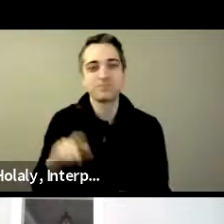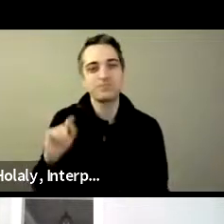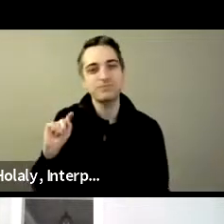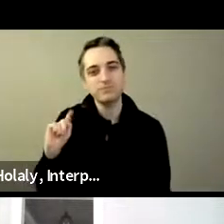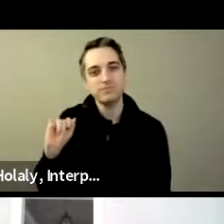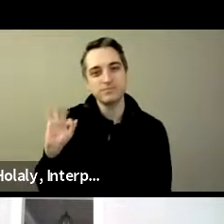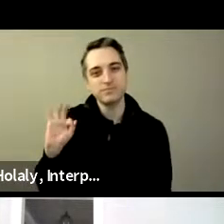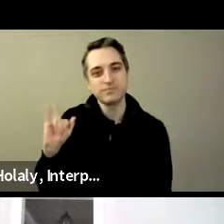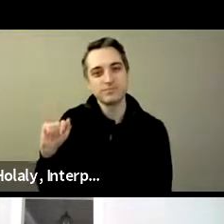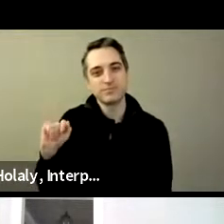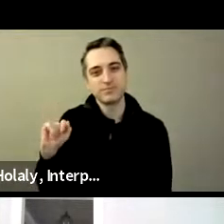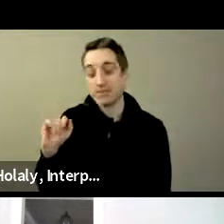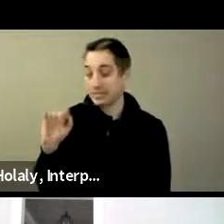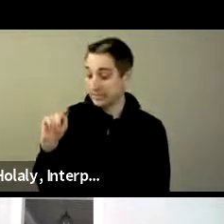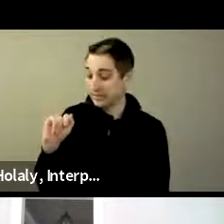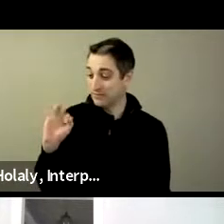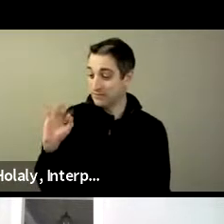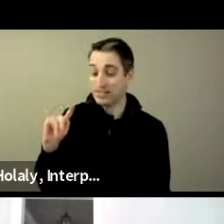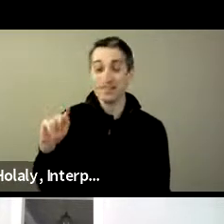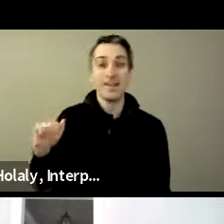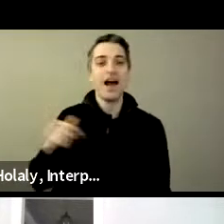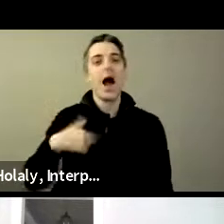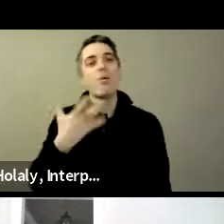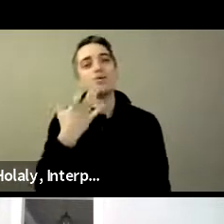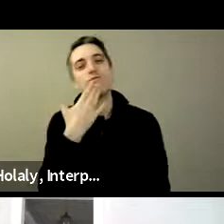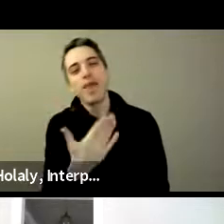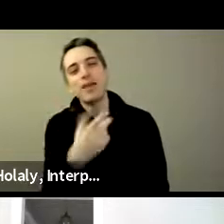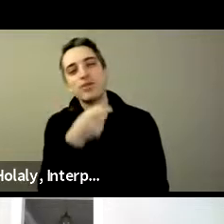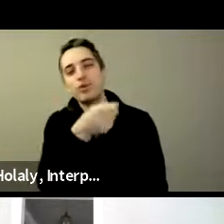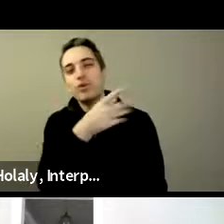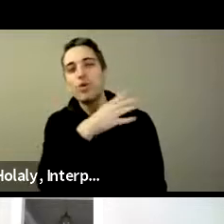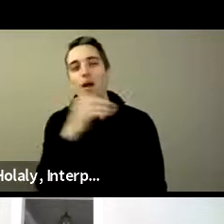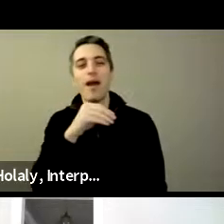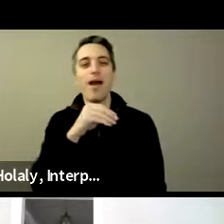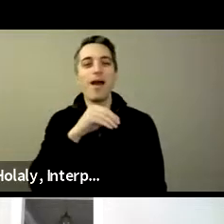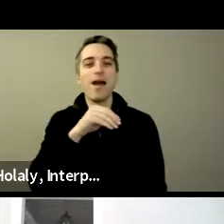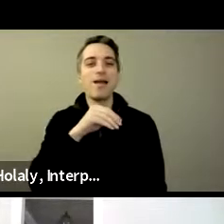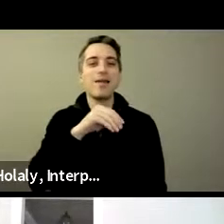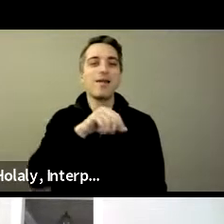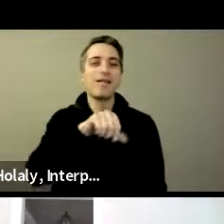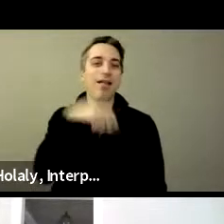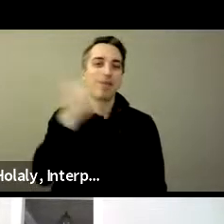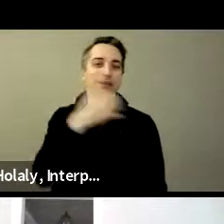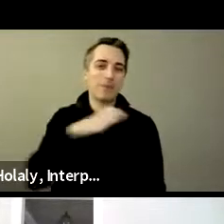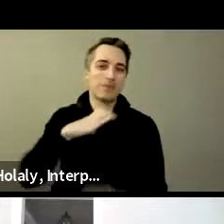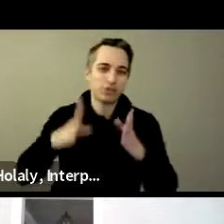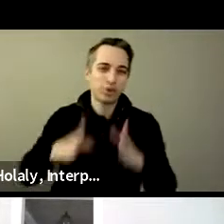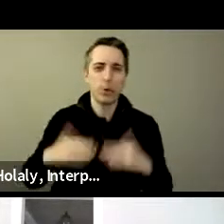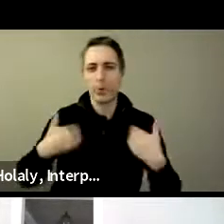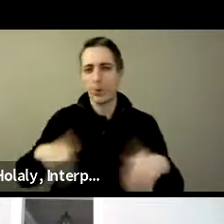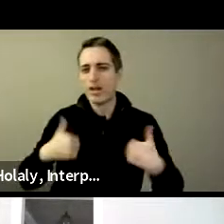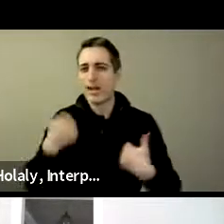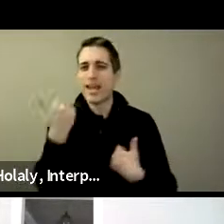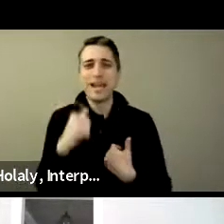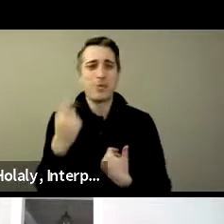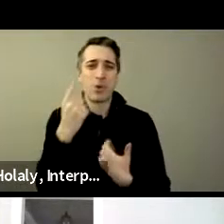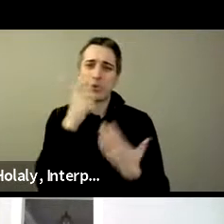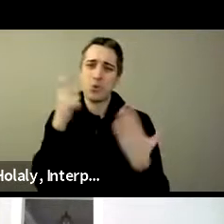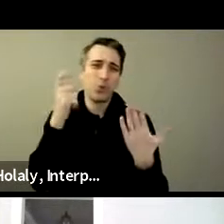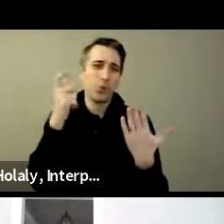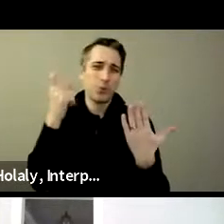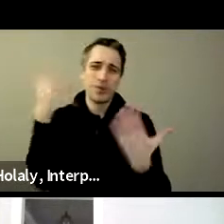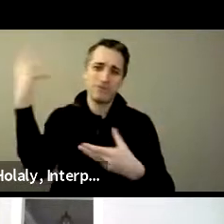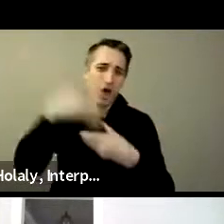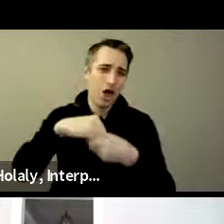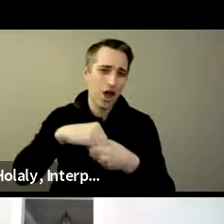just want to thank you, Madam Chair, as well as all of the other commissioners and anyone else who may have been involved in, you